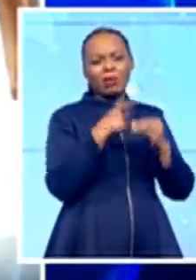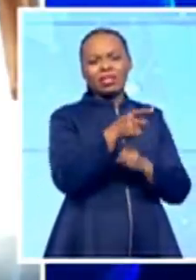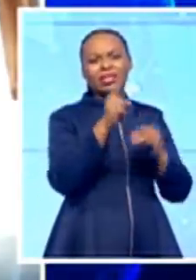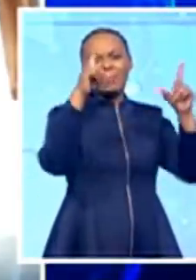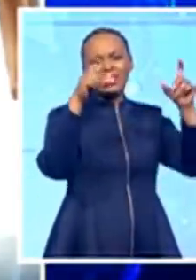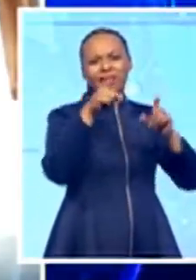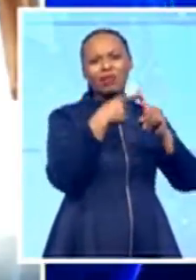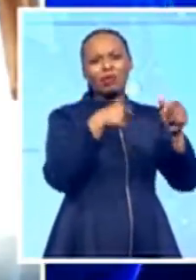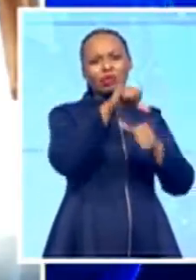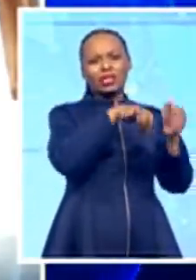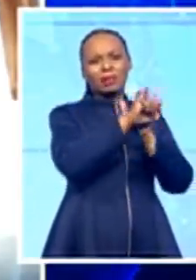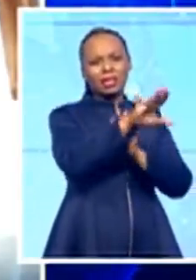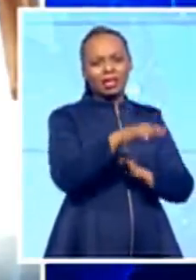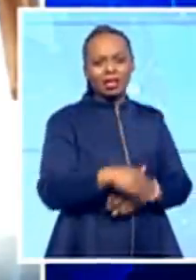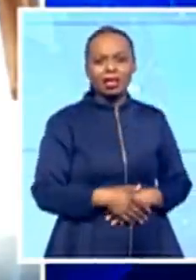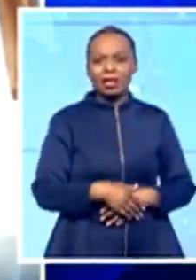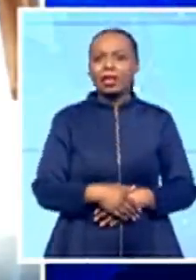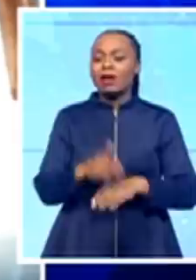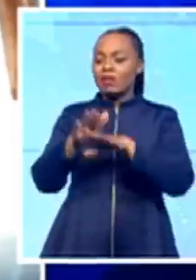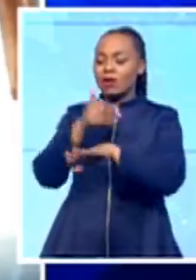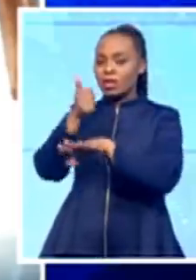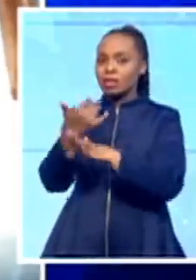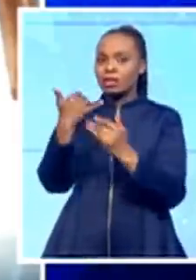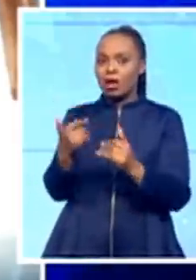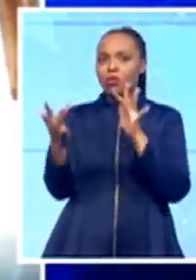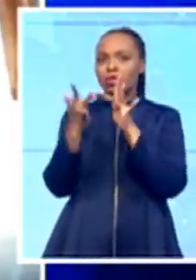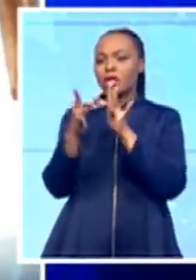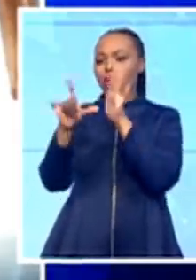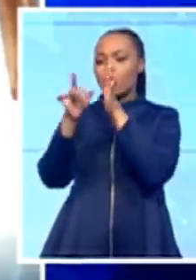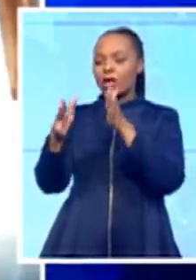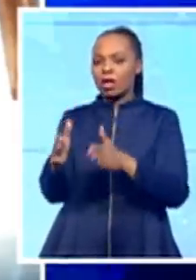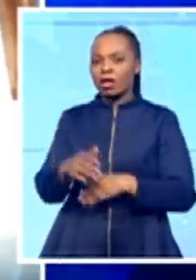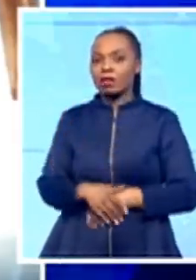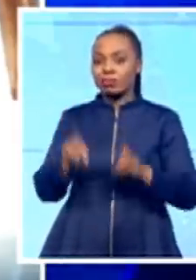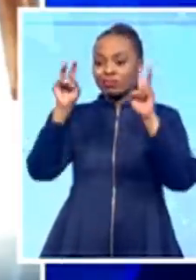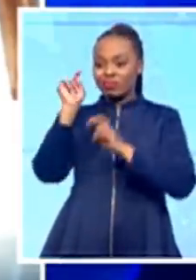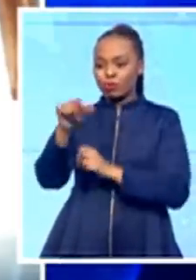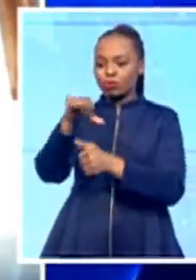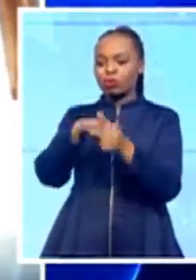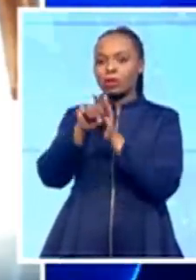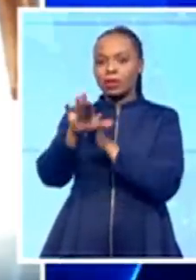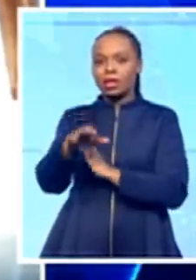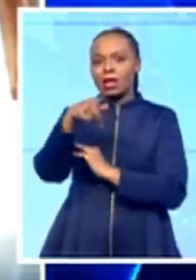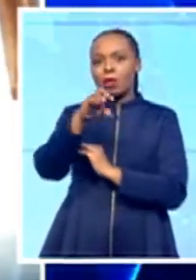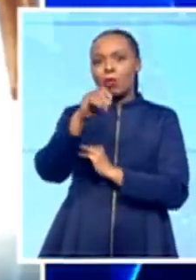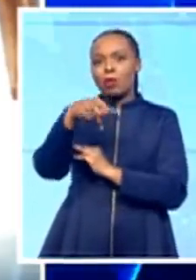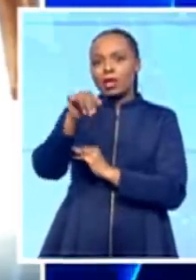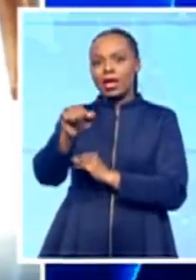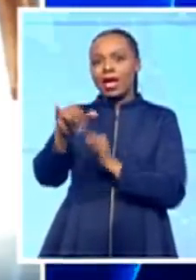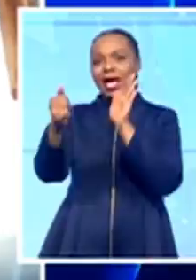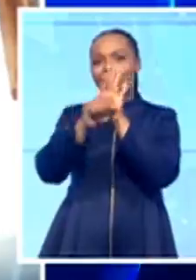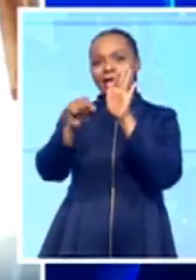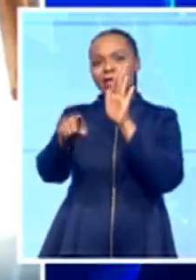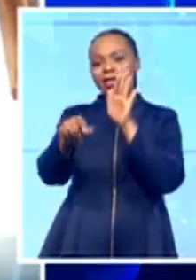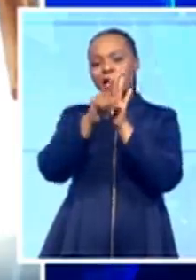on that matter. Because, in fact, even in terms of the POPIA Act that has just come through now, what has happened is a